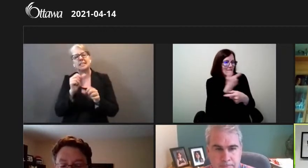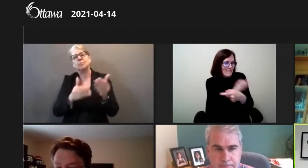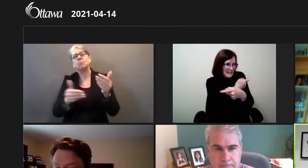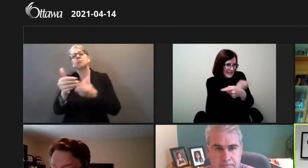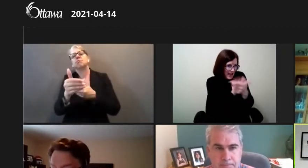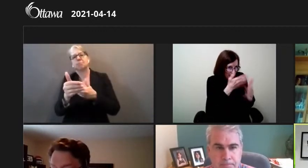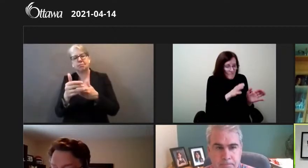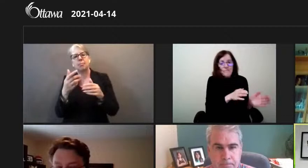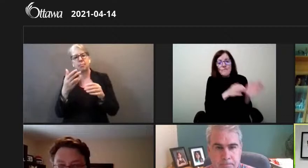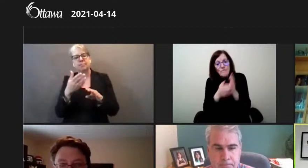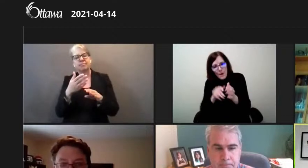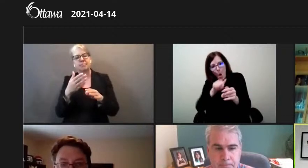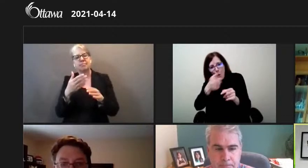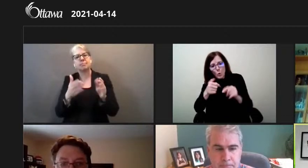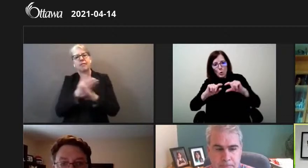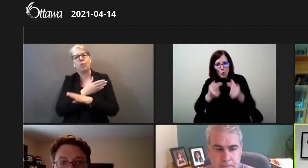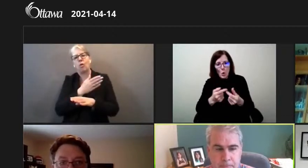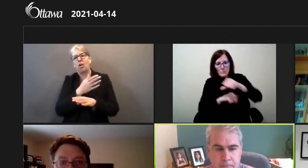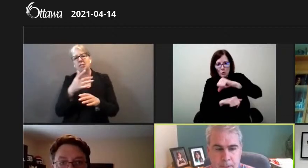they start getting vaccinated.